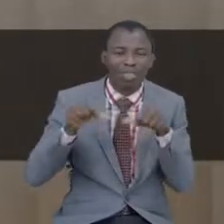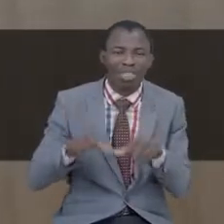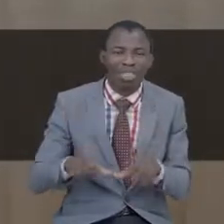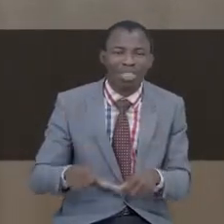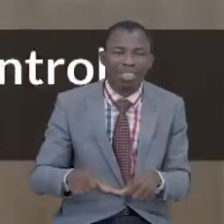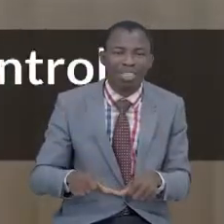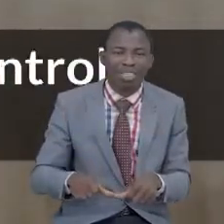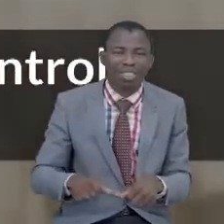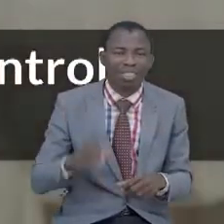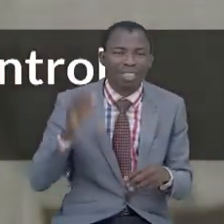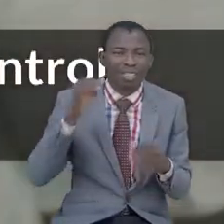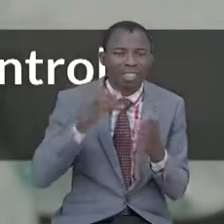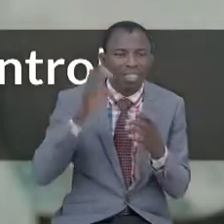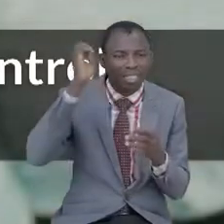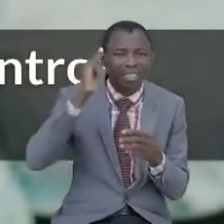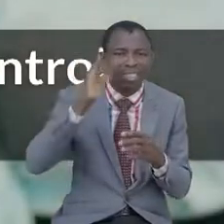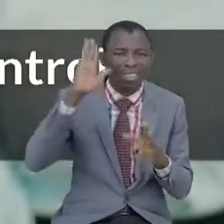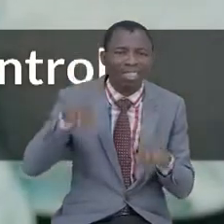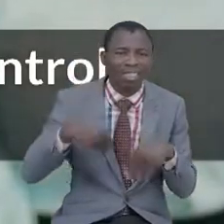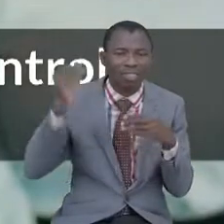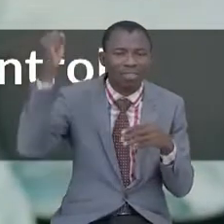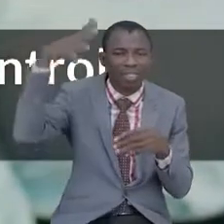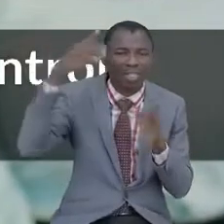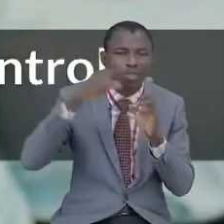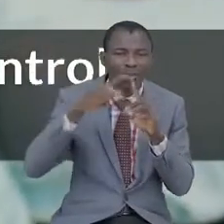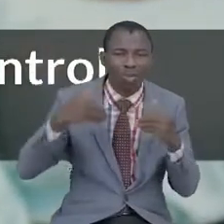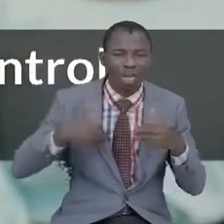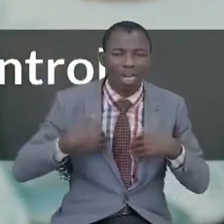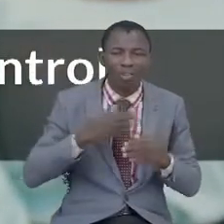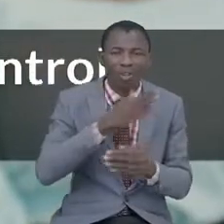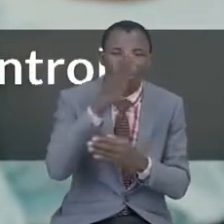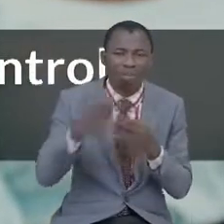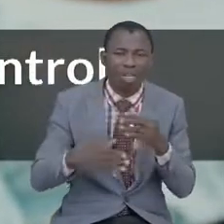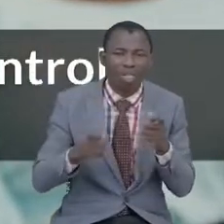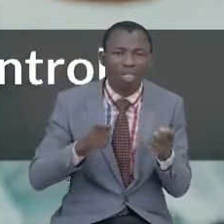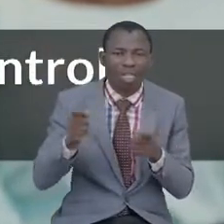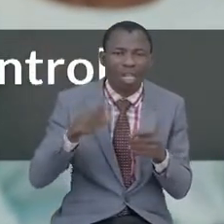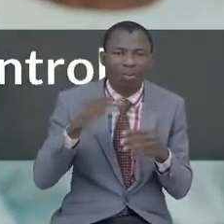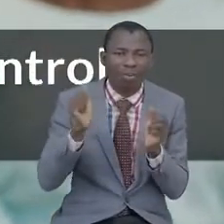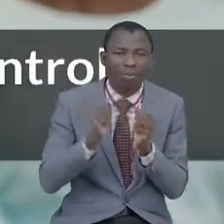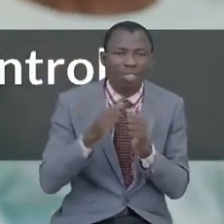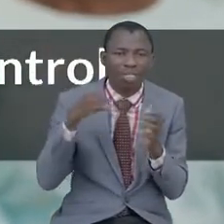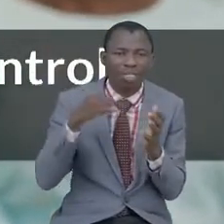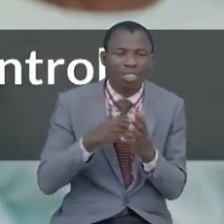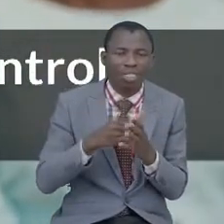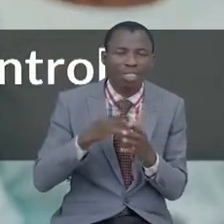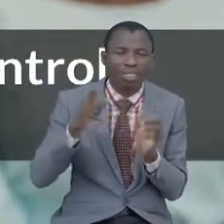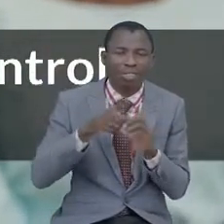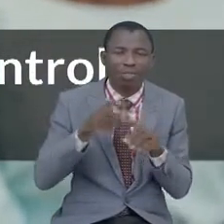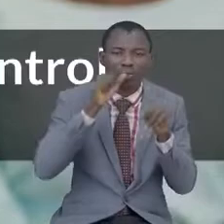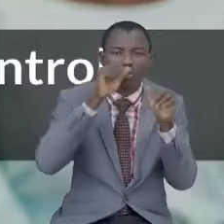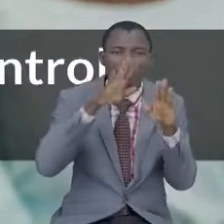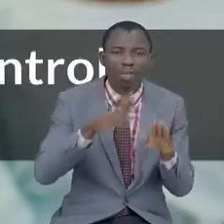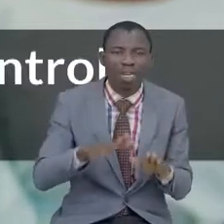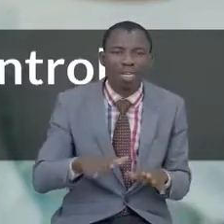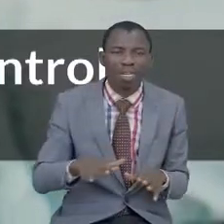stay, He gives grace to have complete control and with it